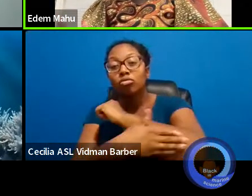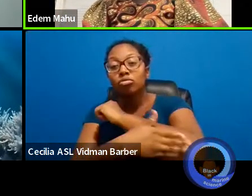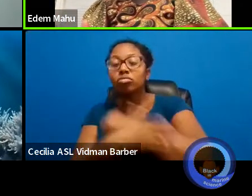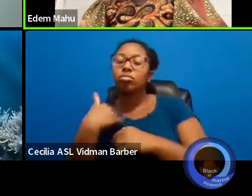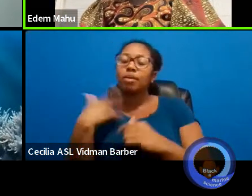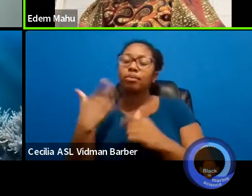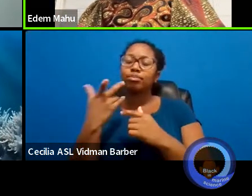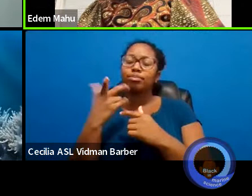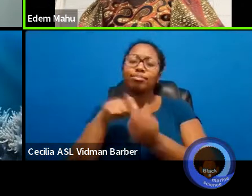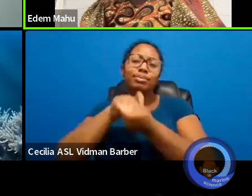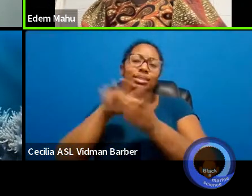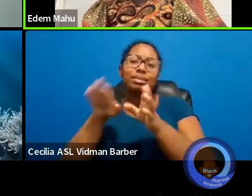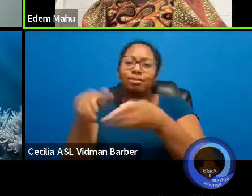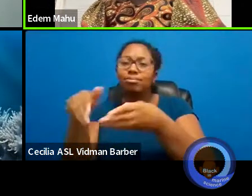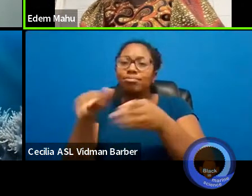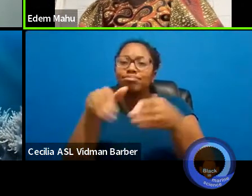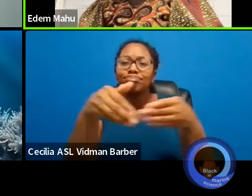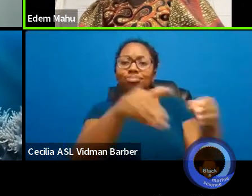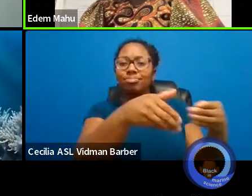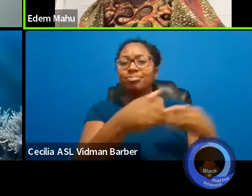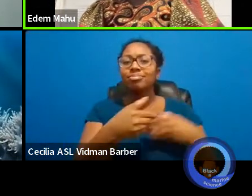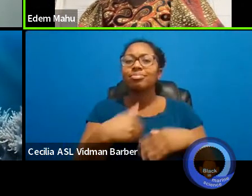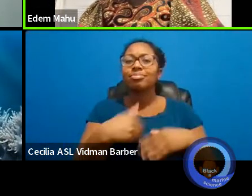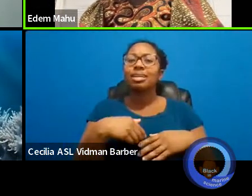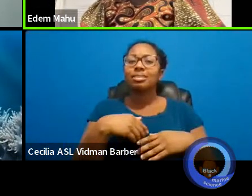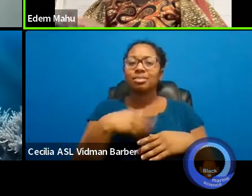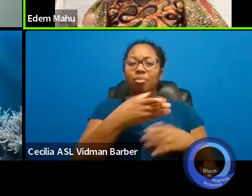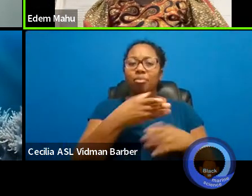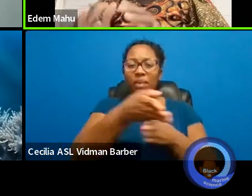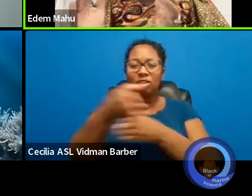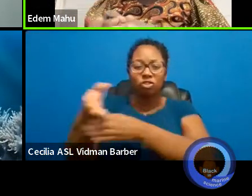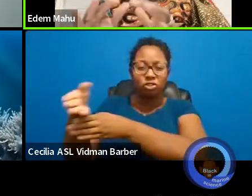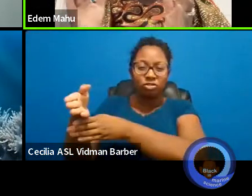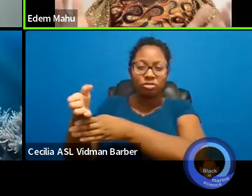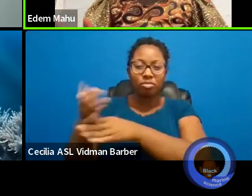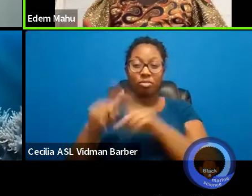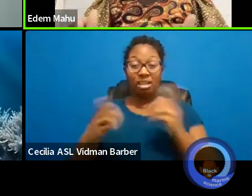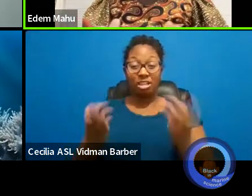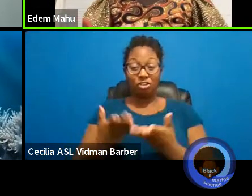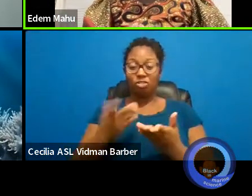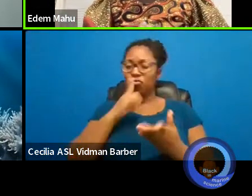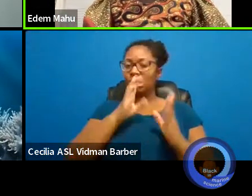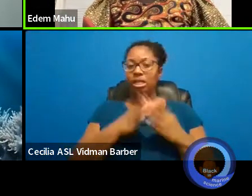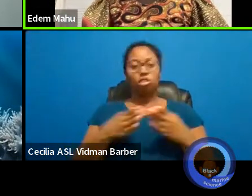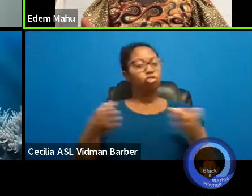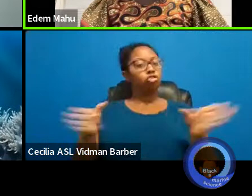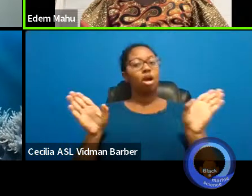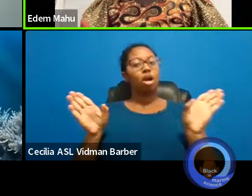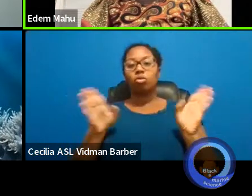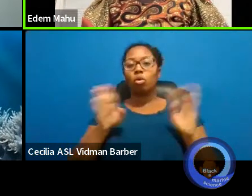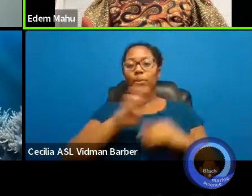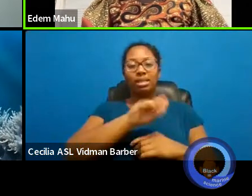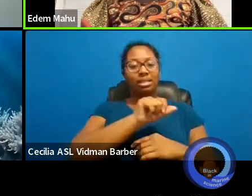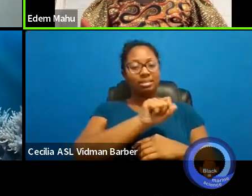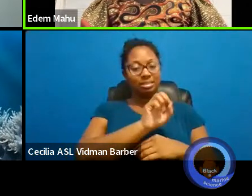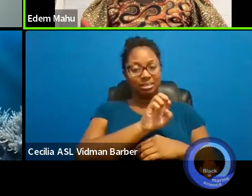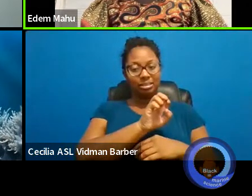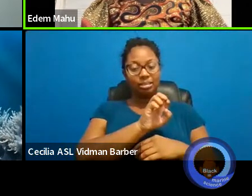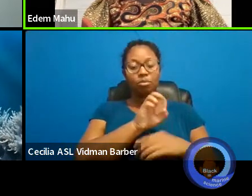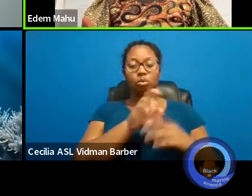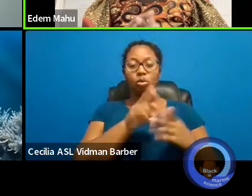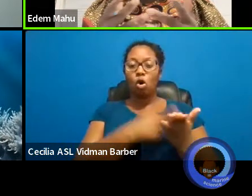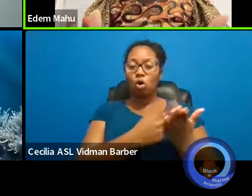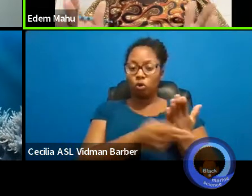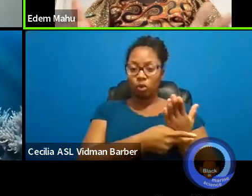specific marine biology, marine geology, that sort of thing. We have a very general BSc